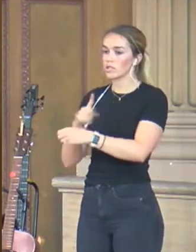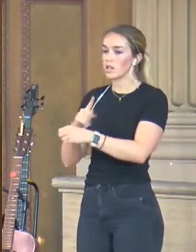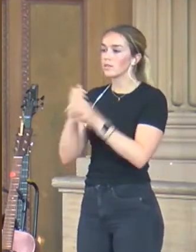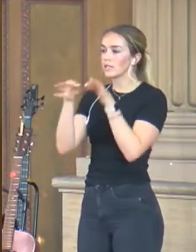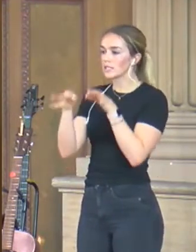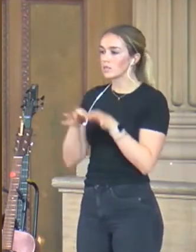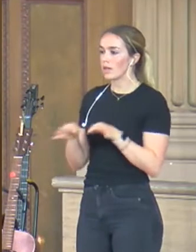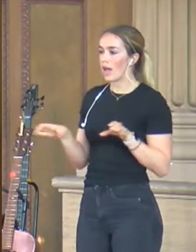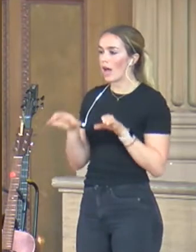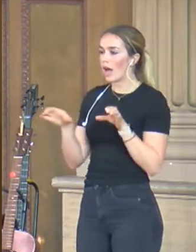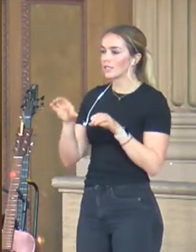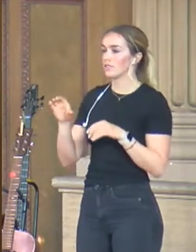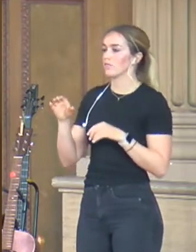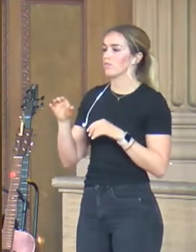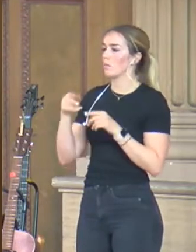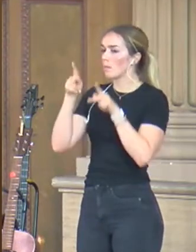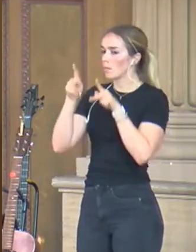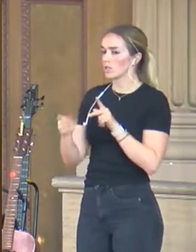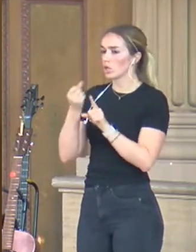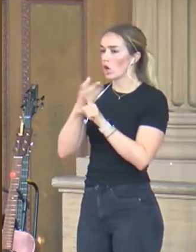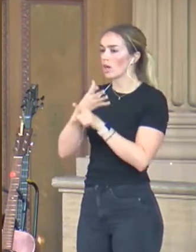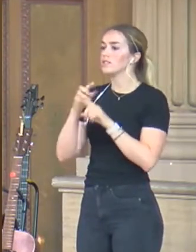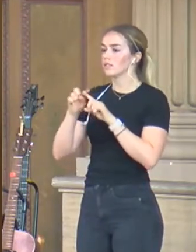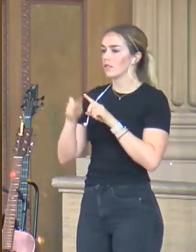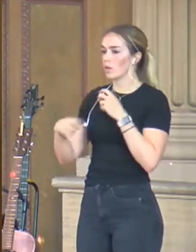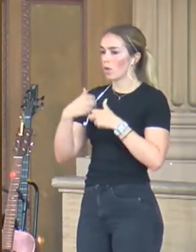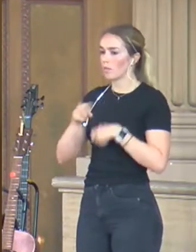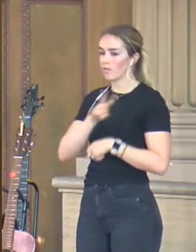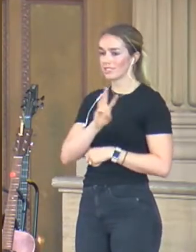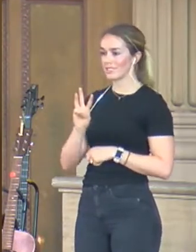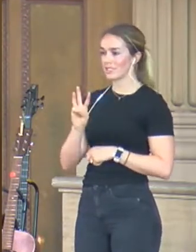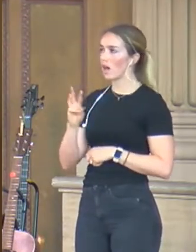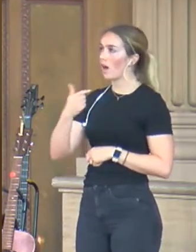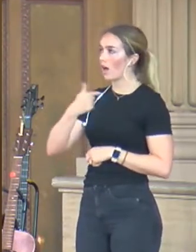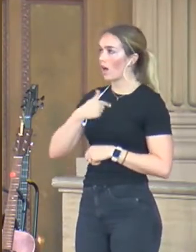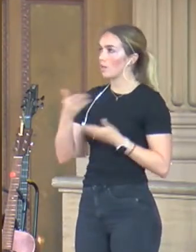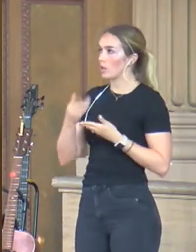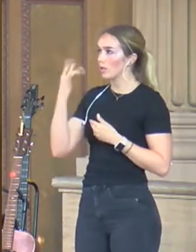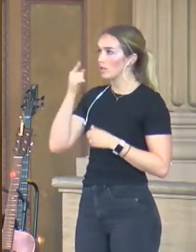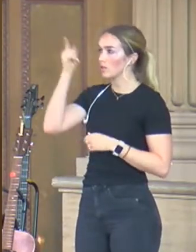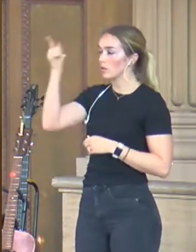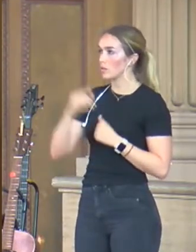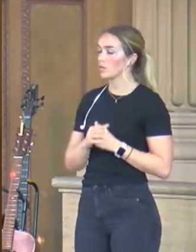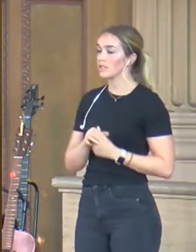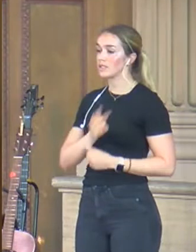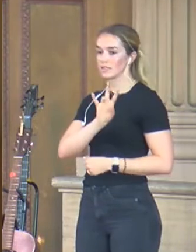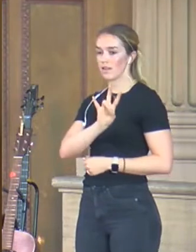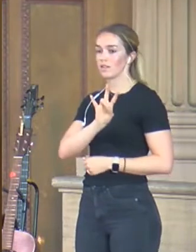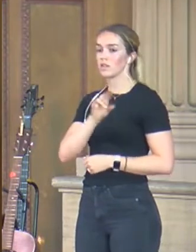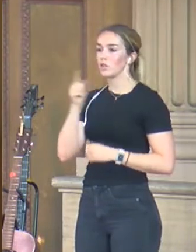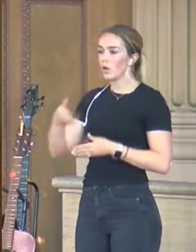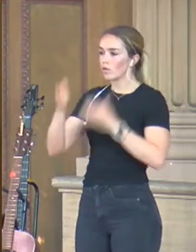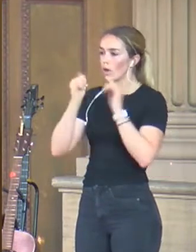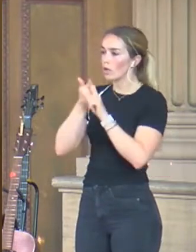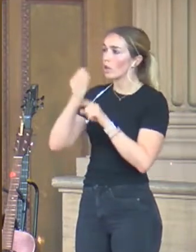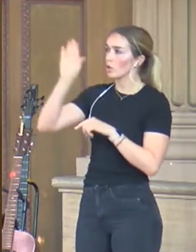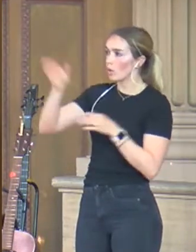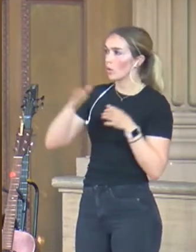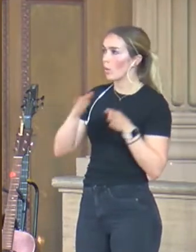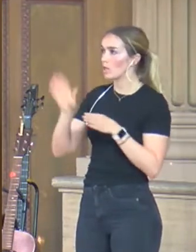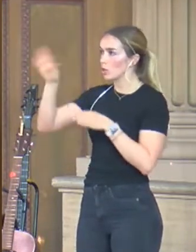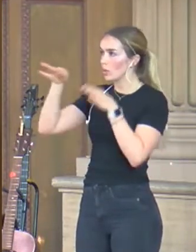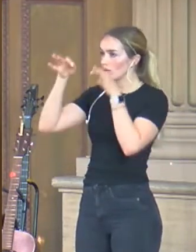active agent in causing his problems. Verse 6, he says, you have put me in the depths of the pit. Verse 7, you overwhelm me with your waves.